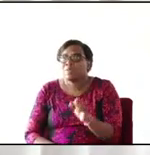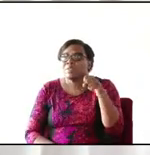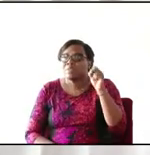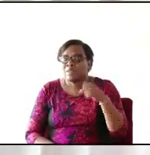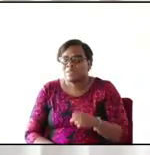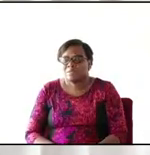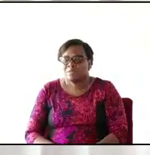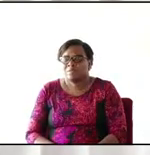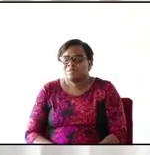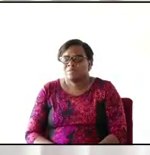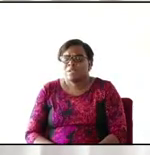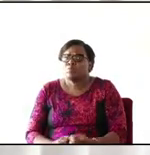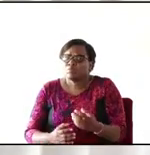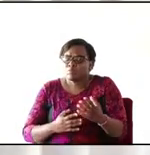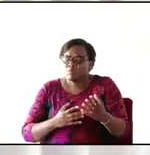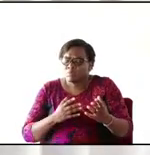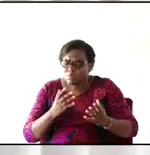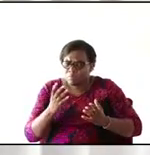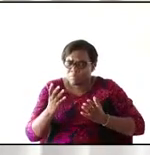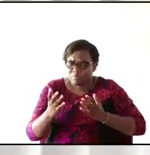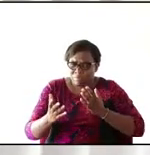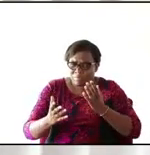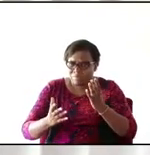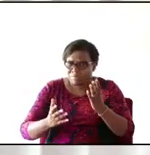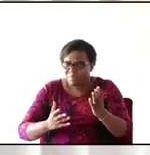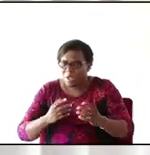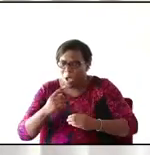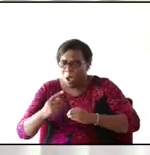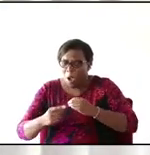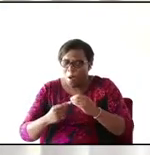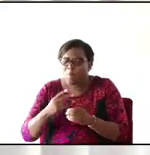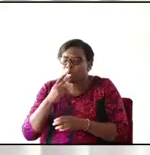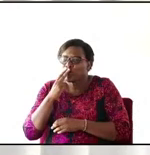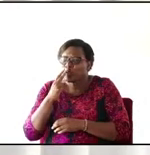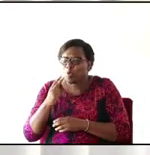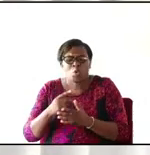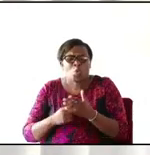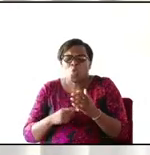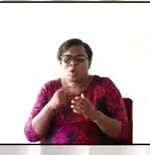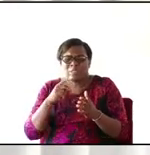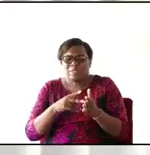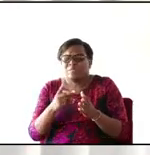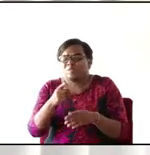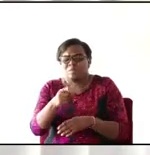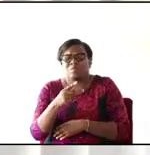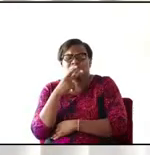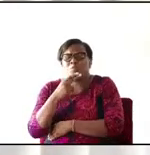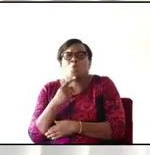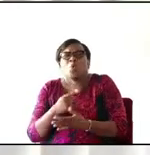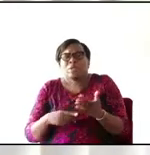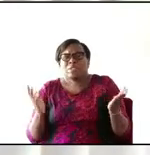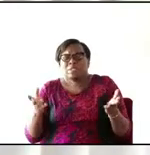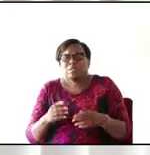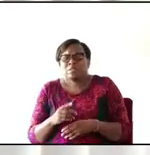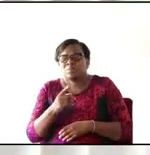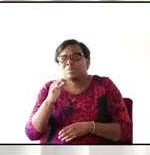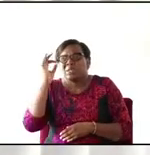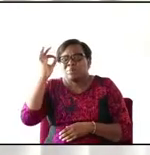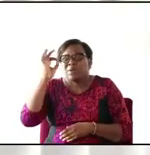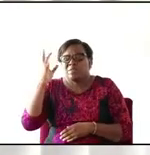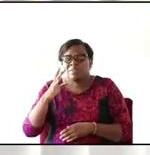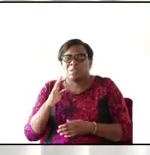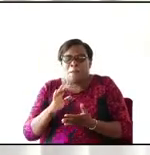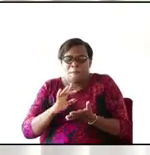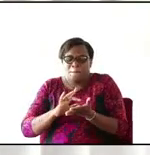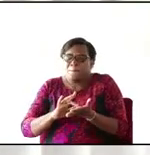I began a conversation with him about the ganja. "What is that you're smoking?" And he says, "Pastor, it is